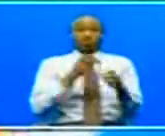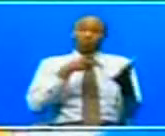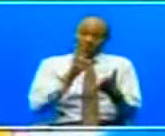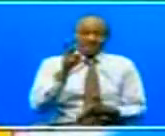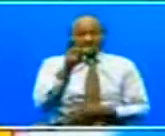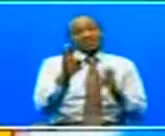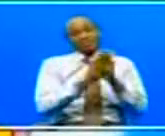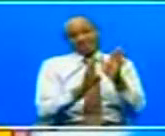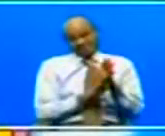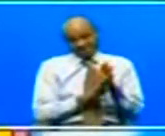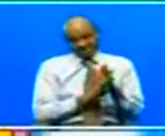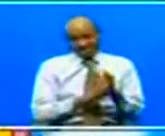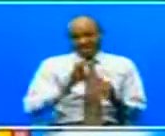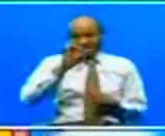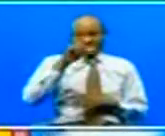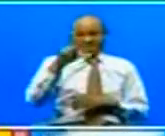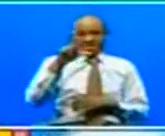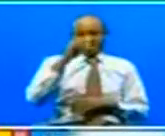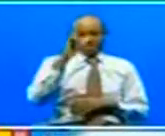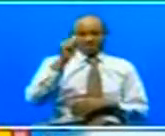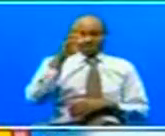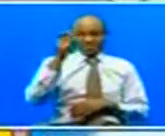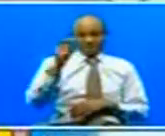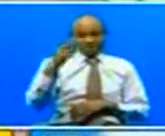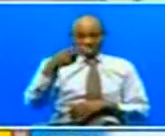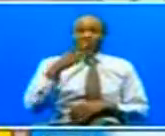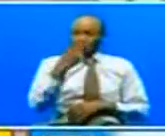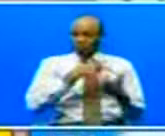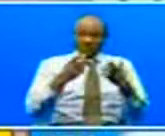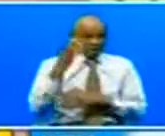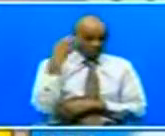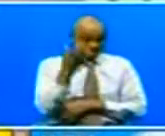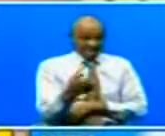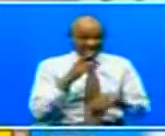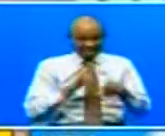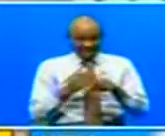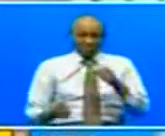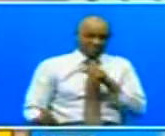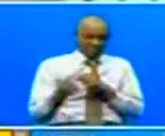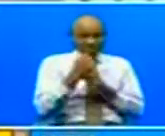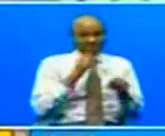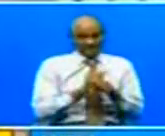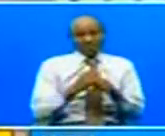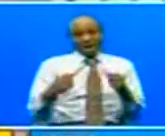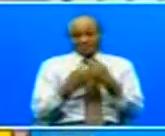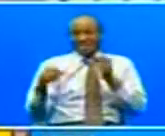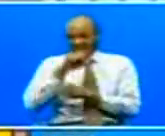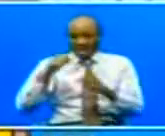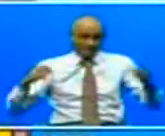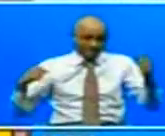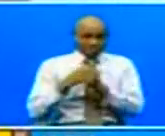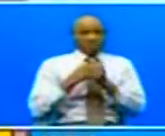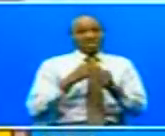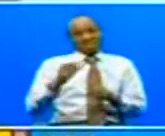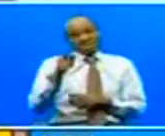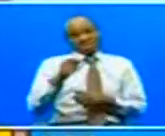the medical fee. Elizabeth was admitted to the hospital 2 weeks ago after she was knocked and injured during a hit-and-run accident along